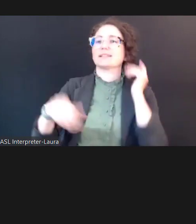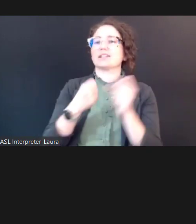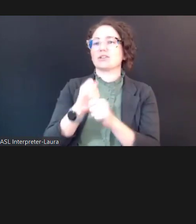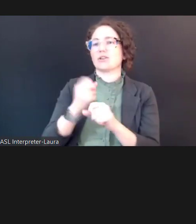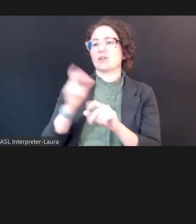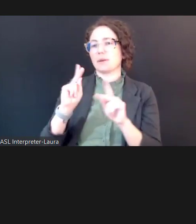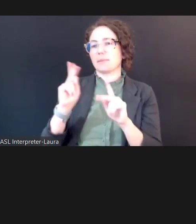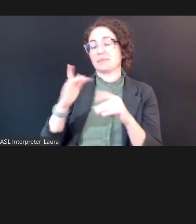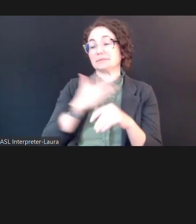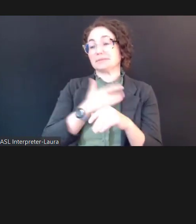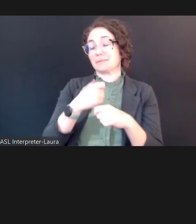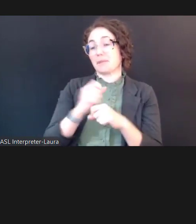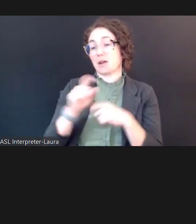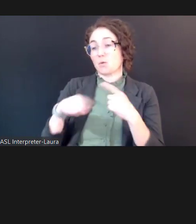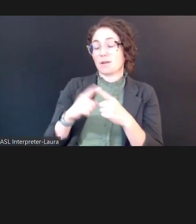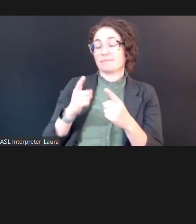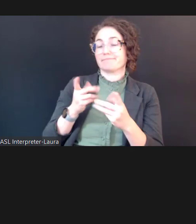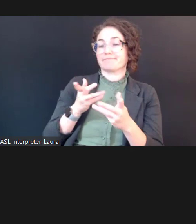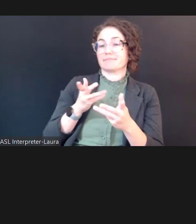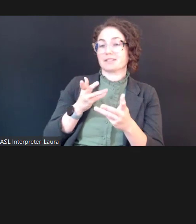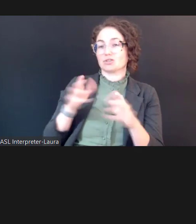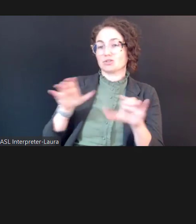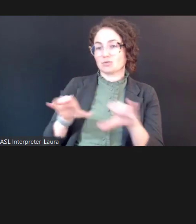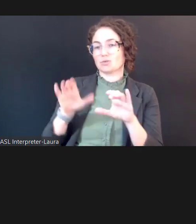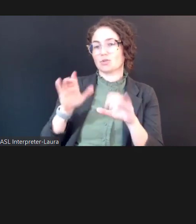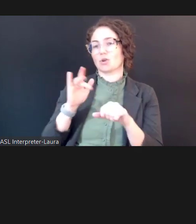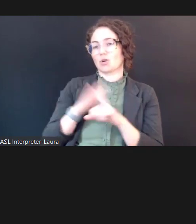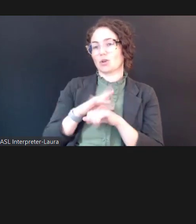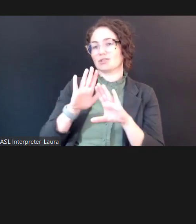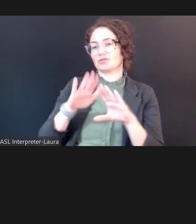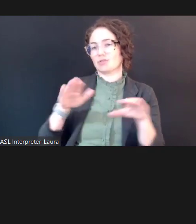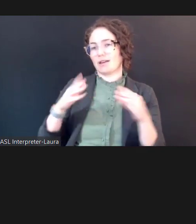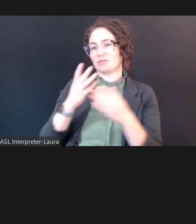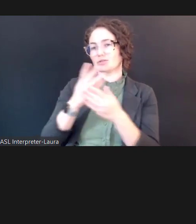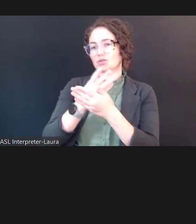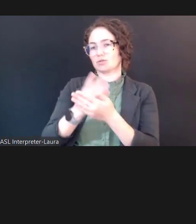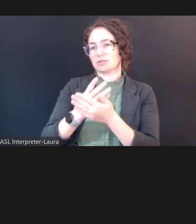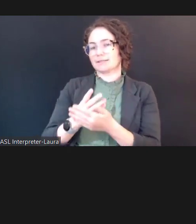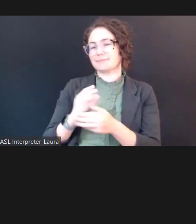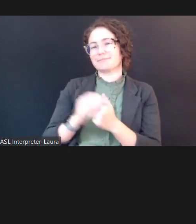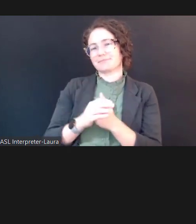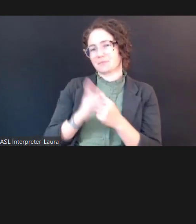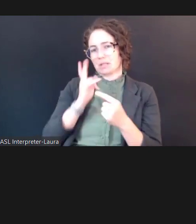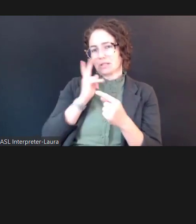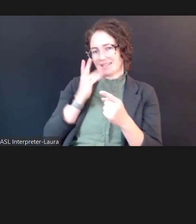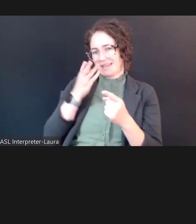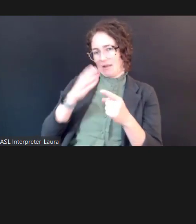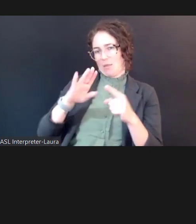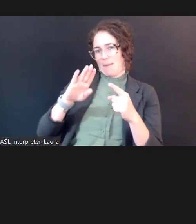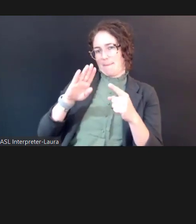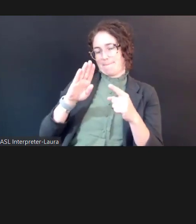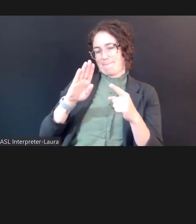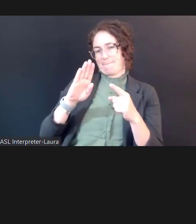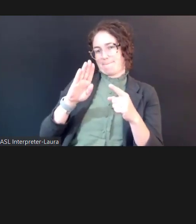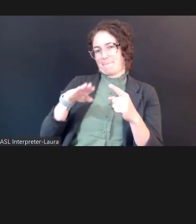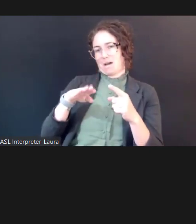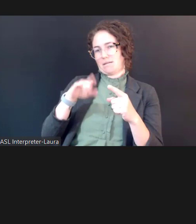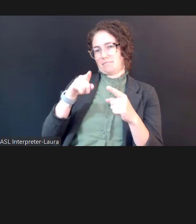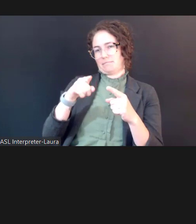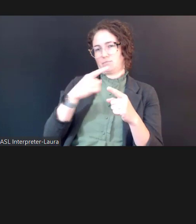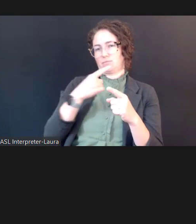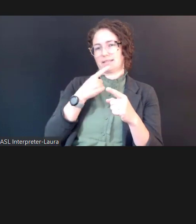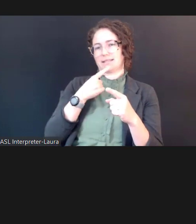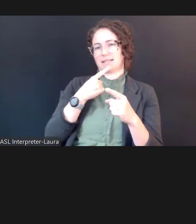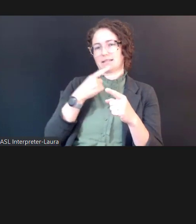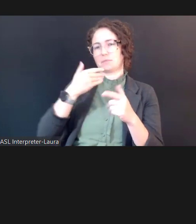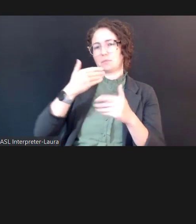when they're engaging in early childhood screening. You see there on the bottom of that protocol where it says